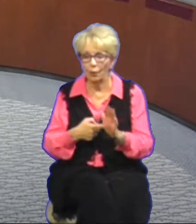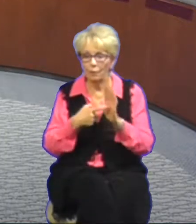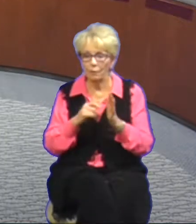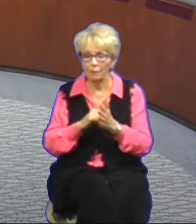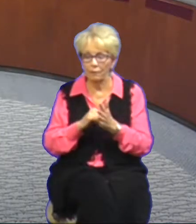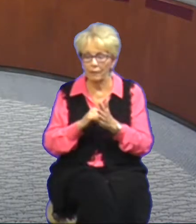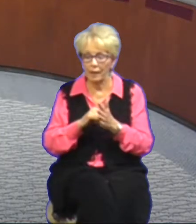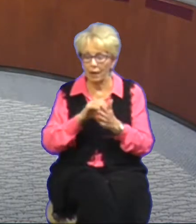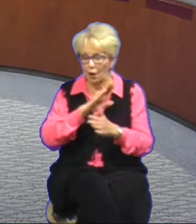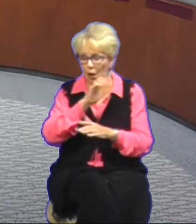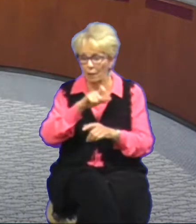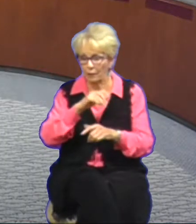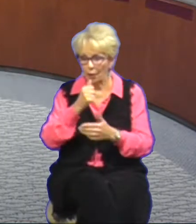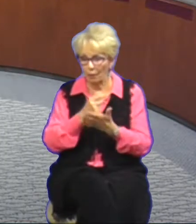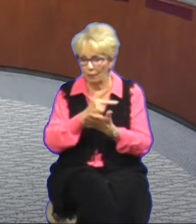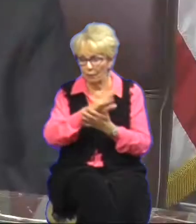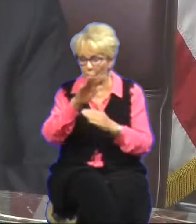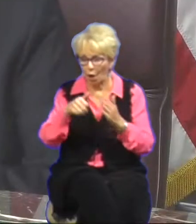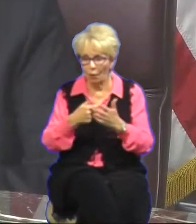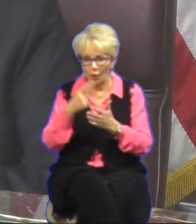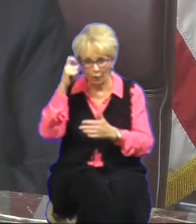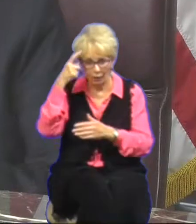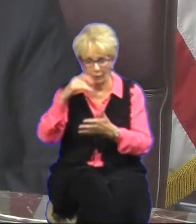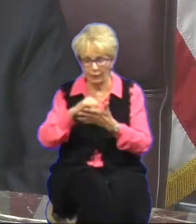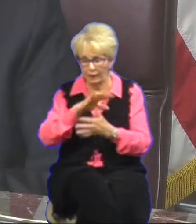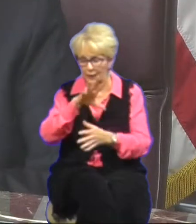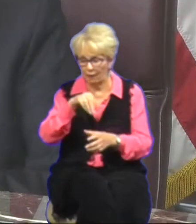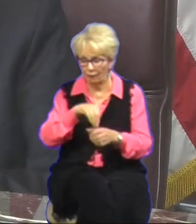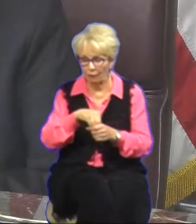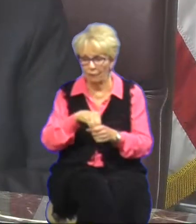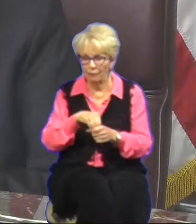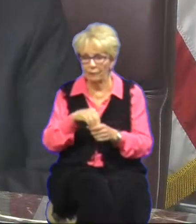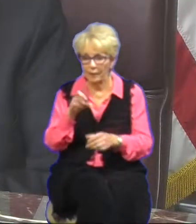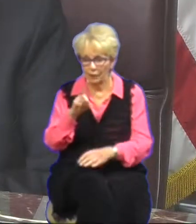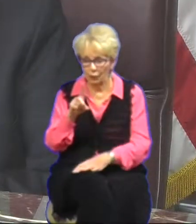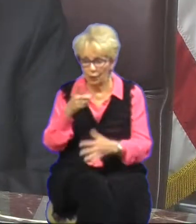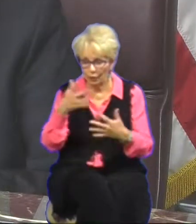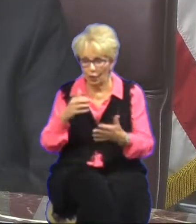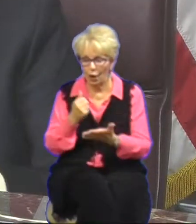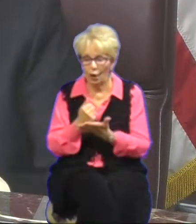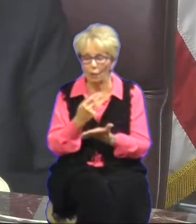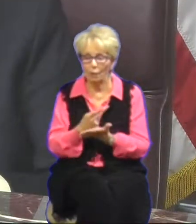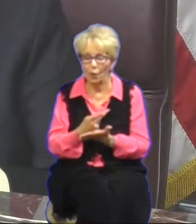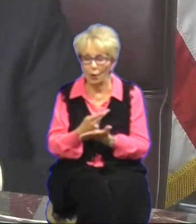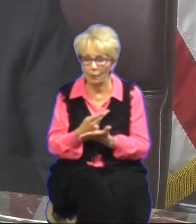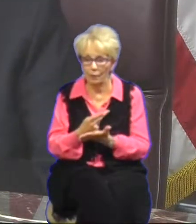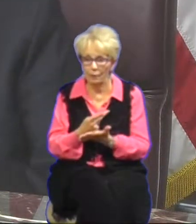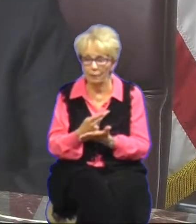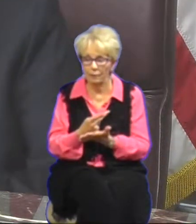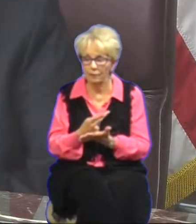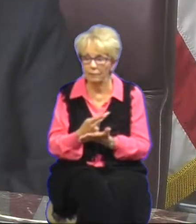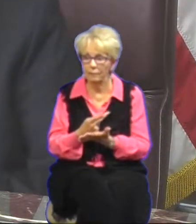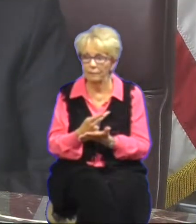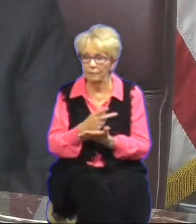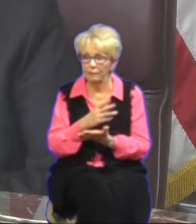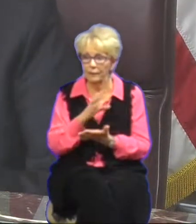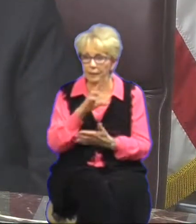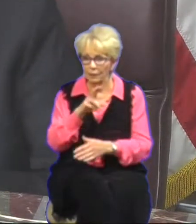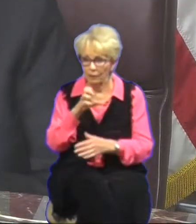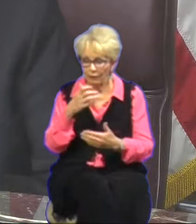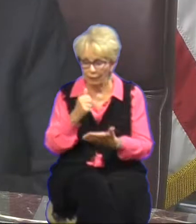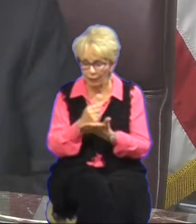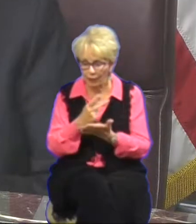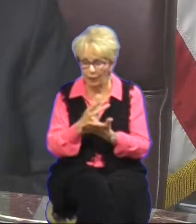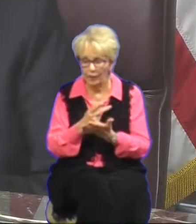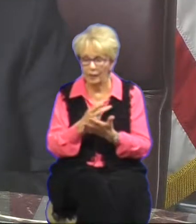unanimous approval of all the governments involved. Town of Drexel has already approved. Rutherford College has approved. It's